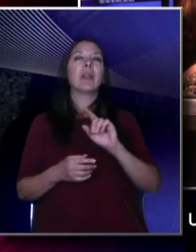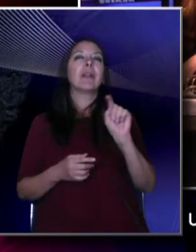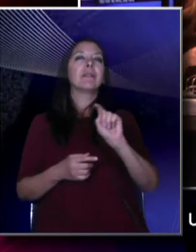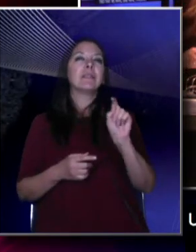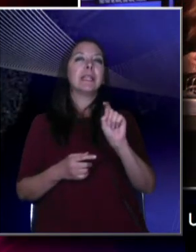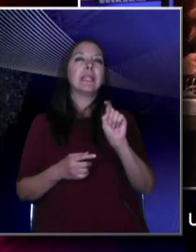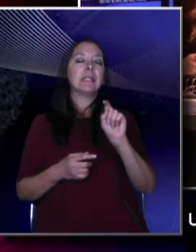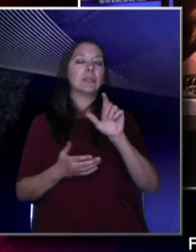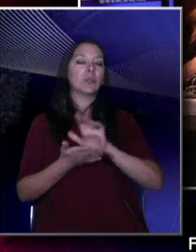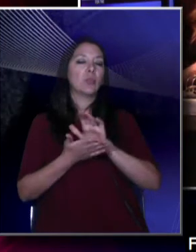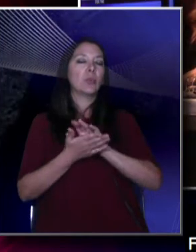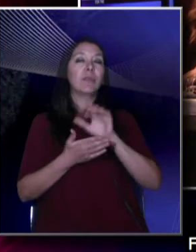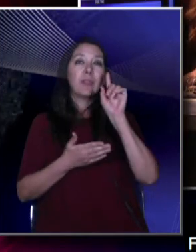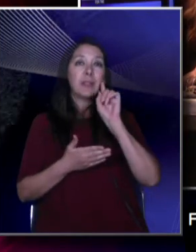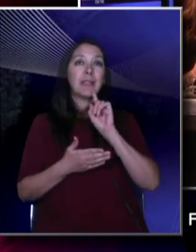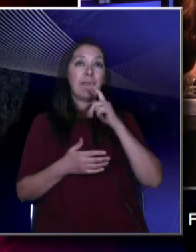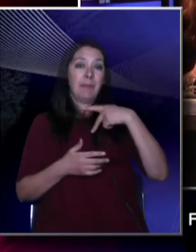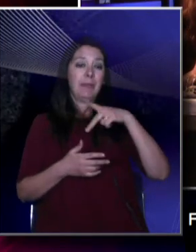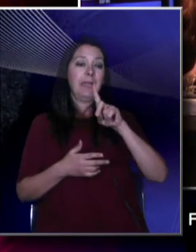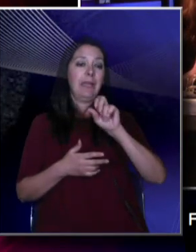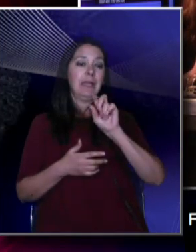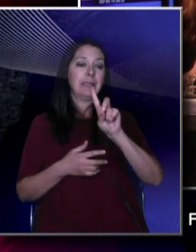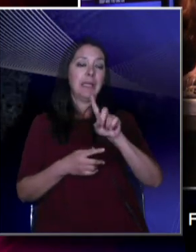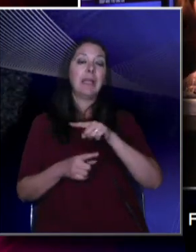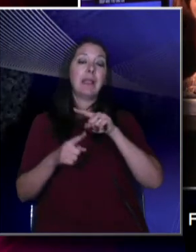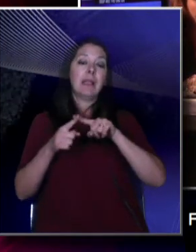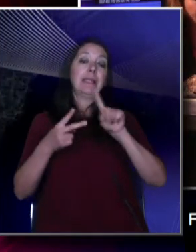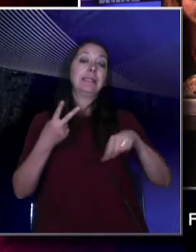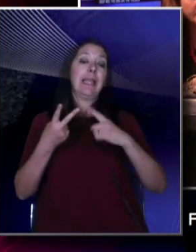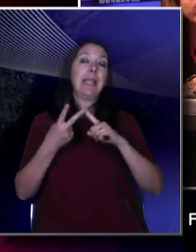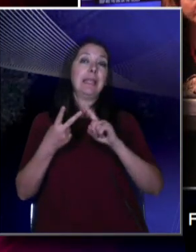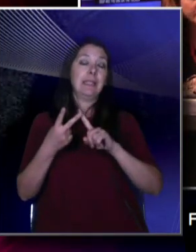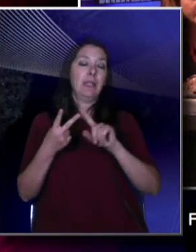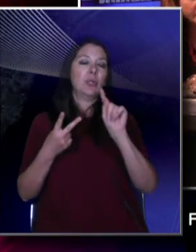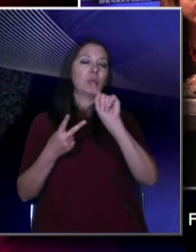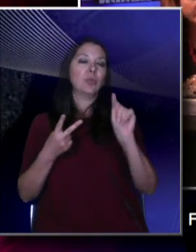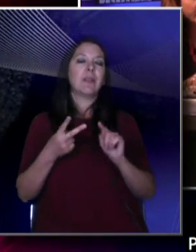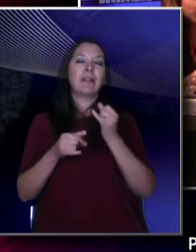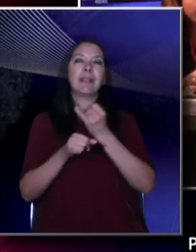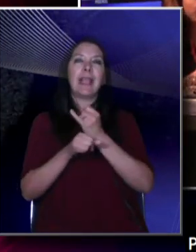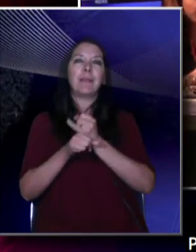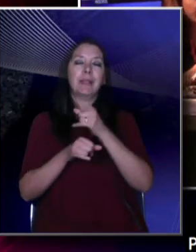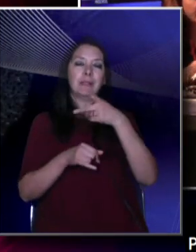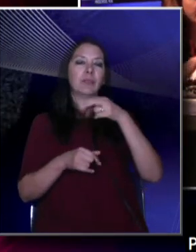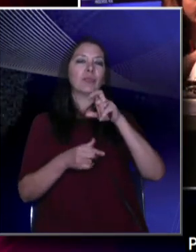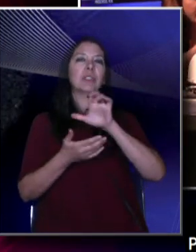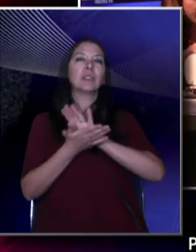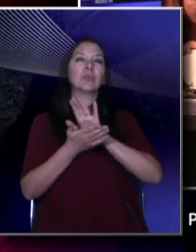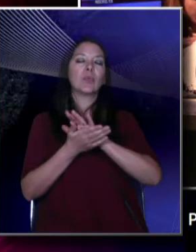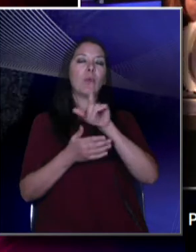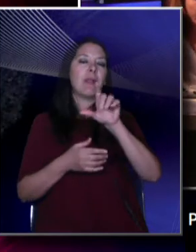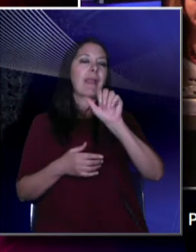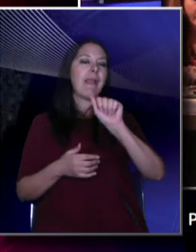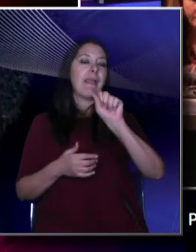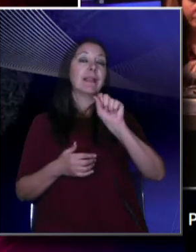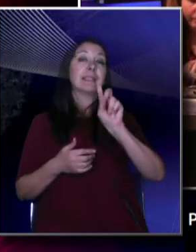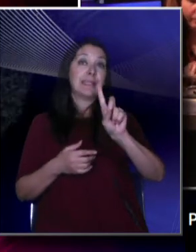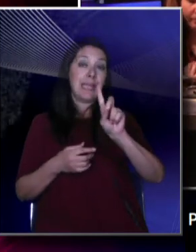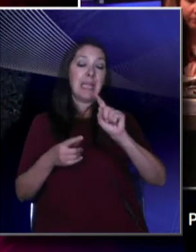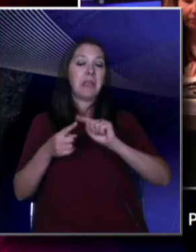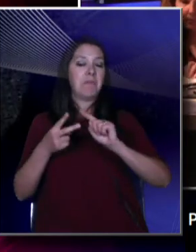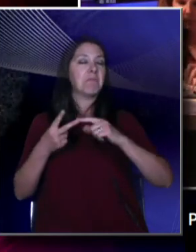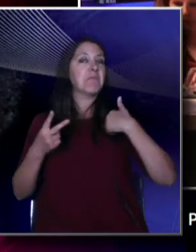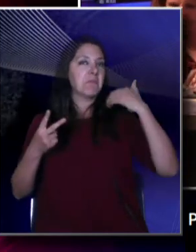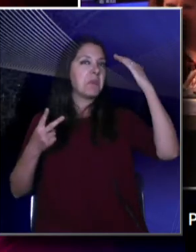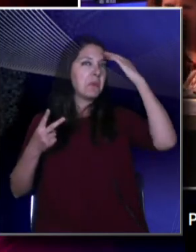for the Deaf and the one on the Tucson campus, the preschool for ASD. We also have